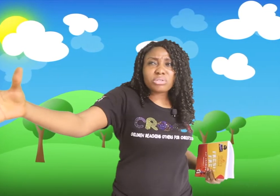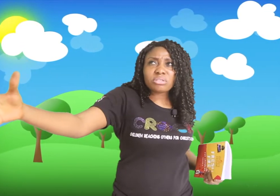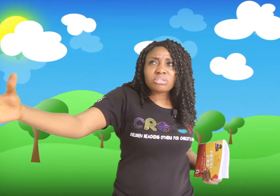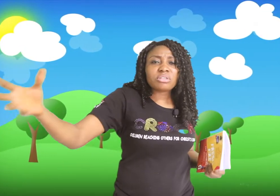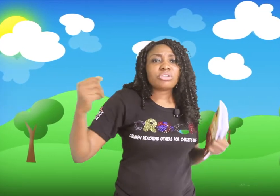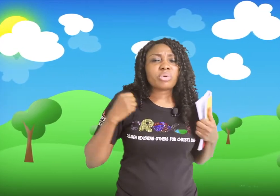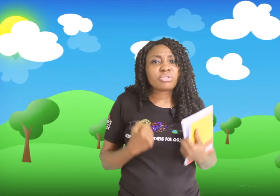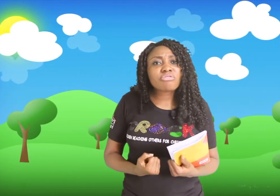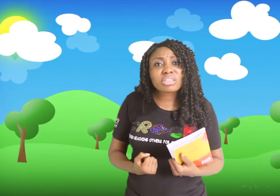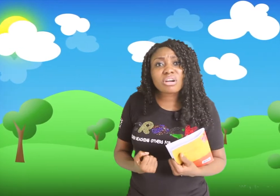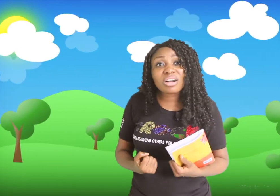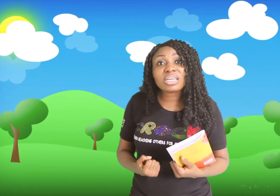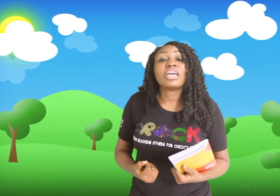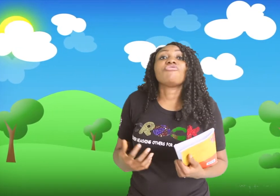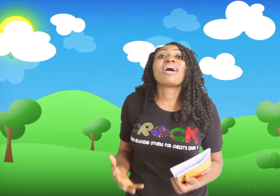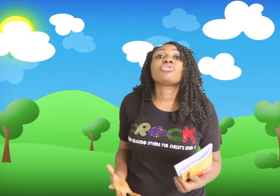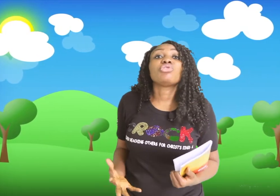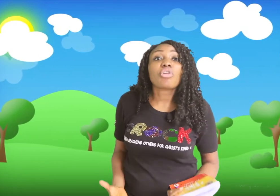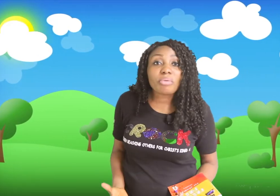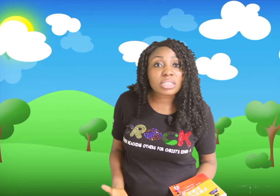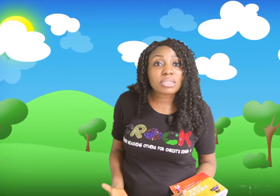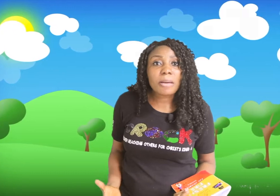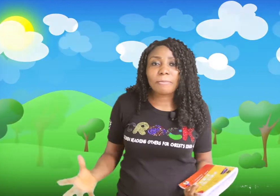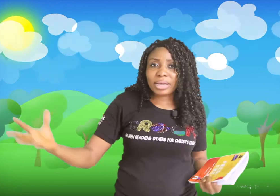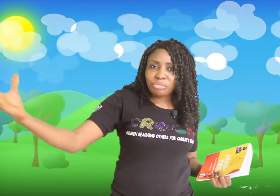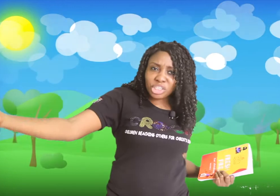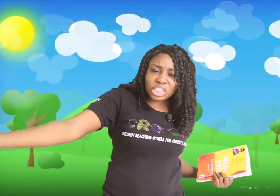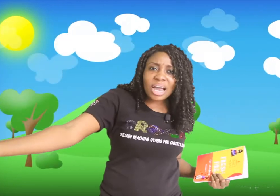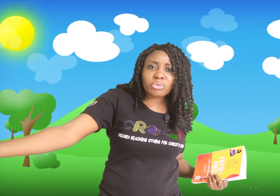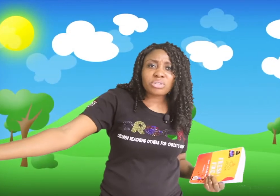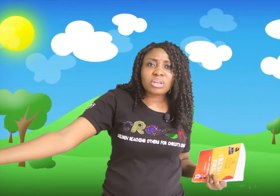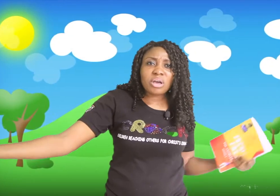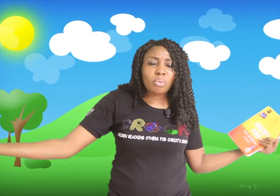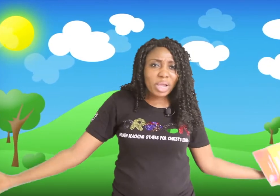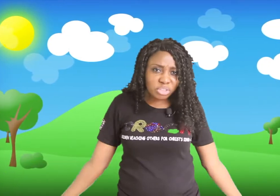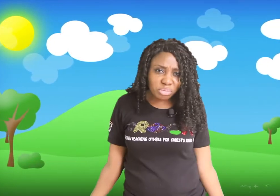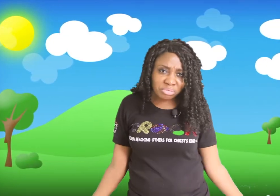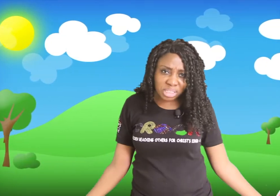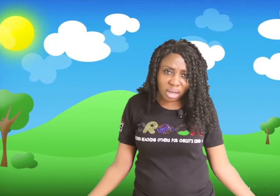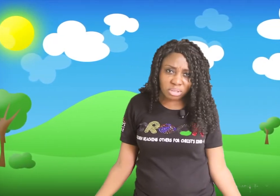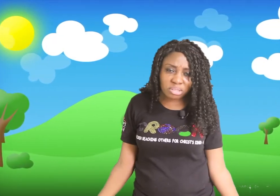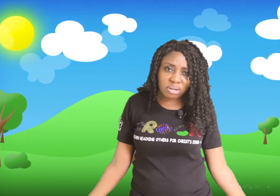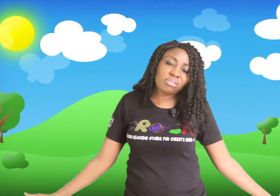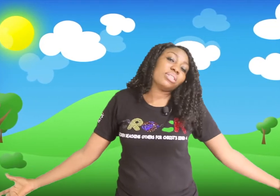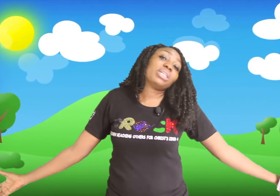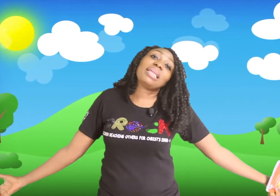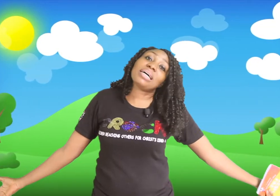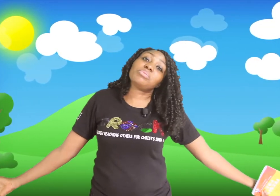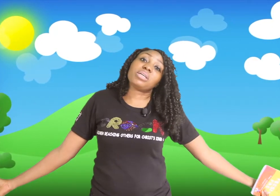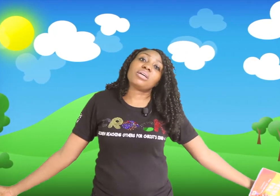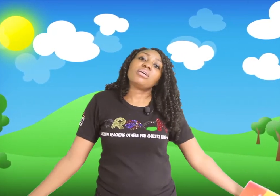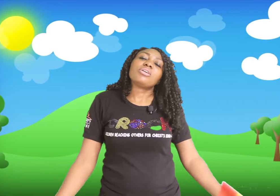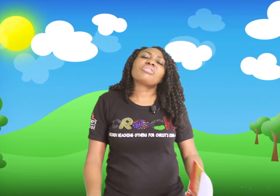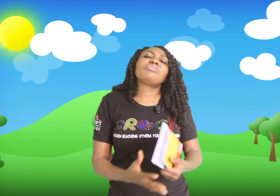reach out. When you trust God, you have to show it by reaching out. When do we reach out? What did we